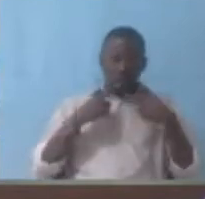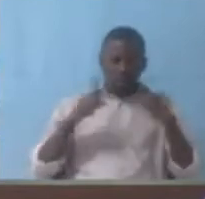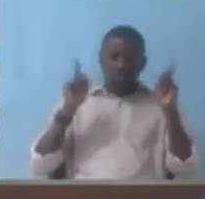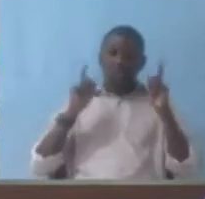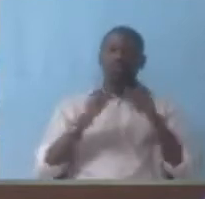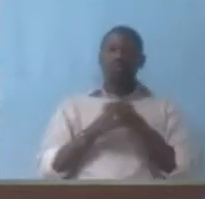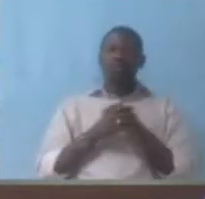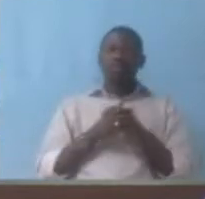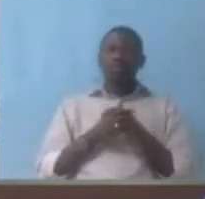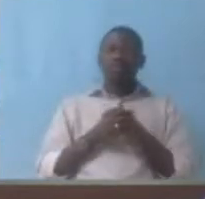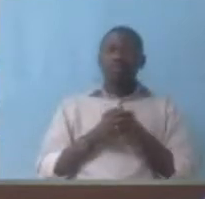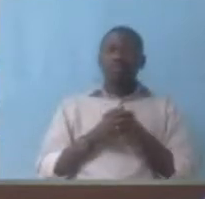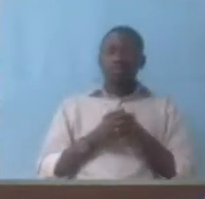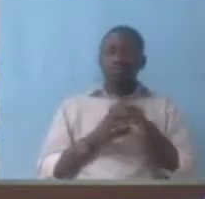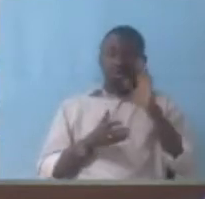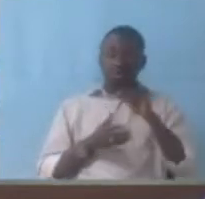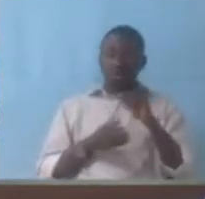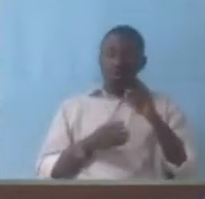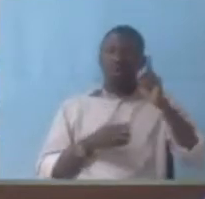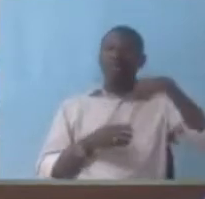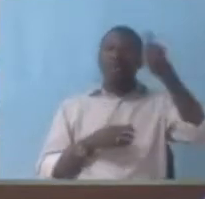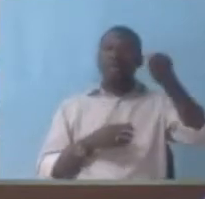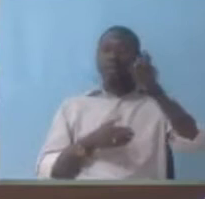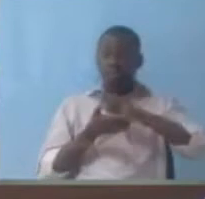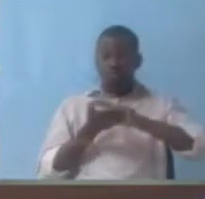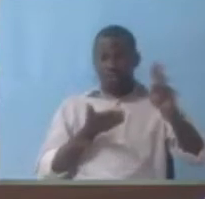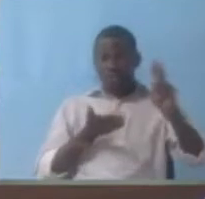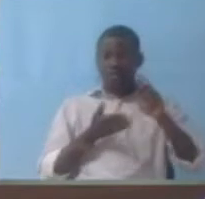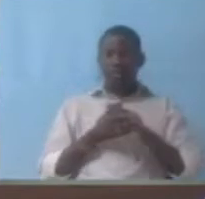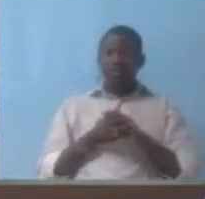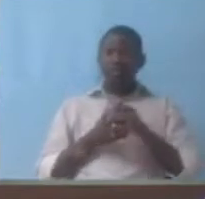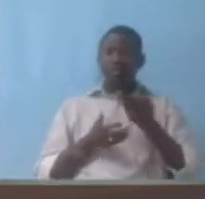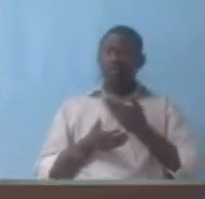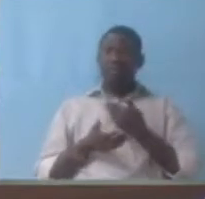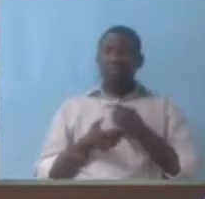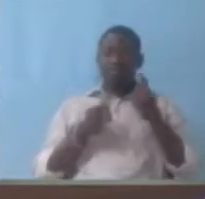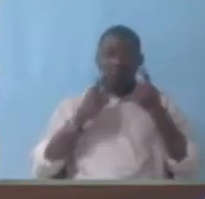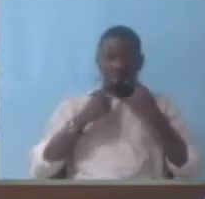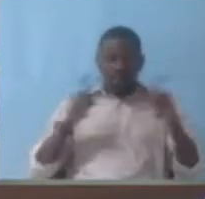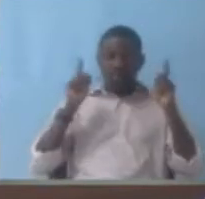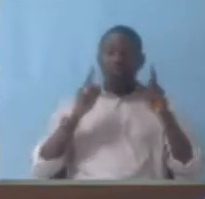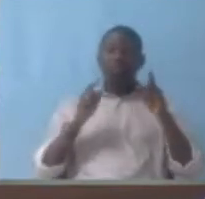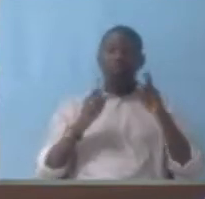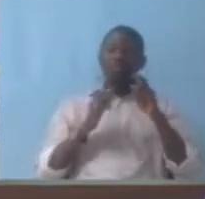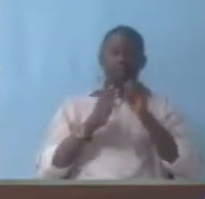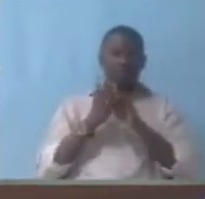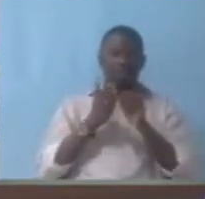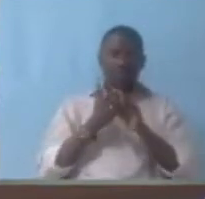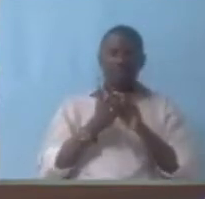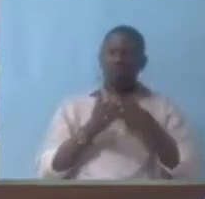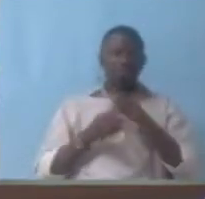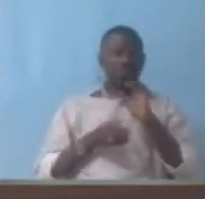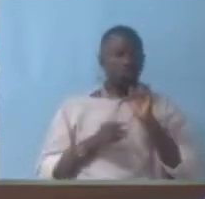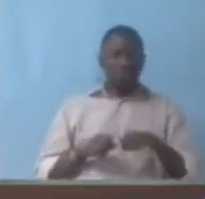I mean you that cannot, was done the yeah. following week. It was done the following week. Yes, I don't have the gazette publication, so I cannot tell you